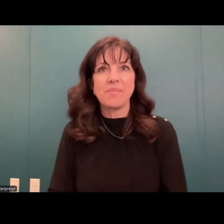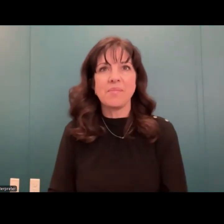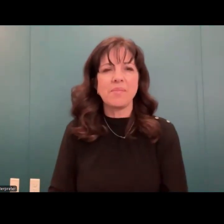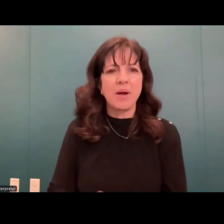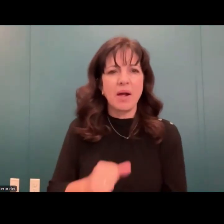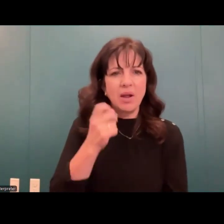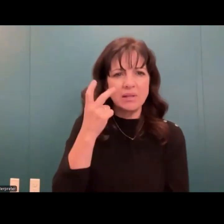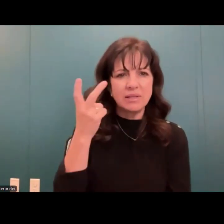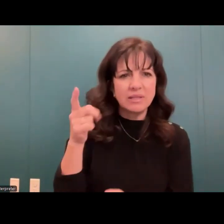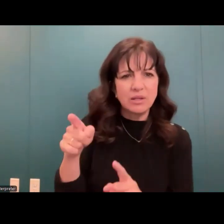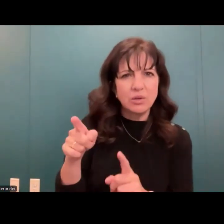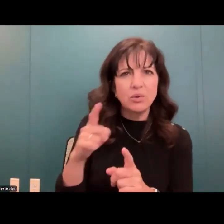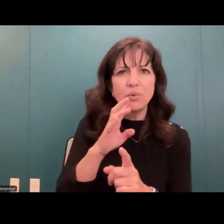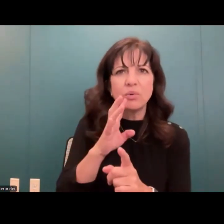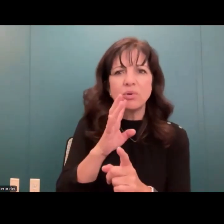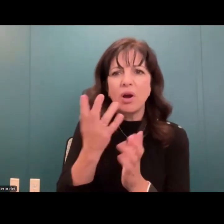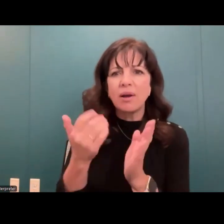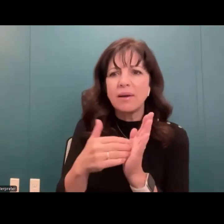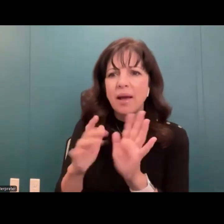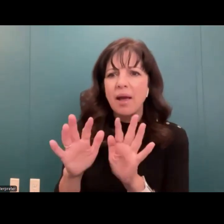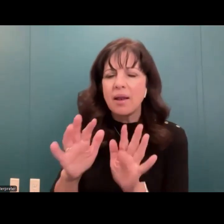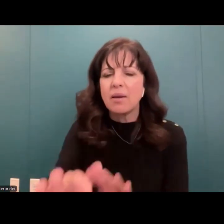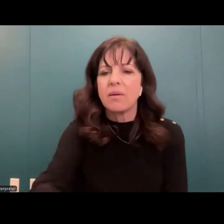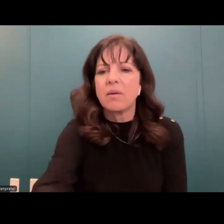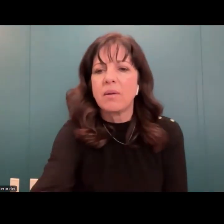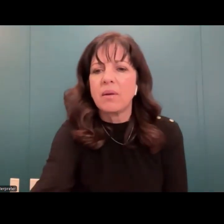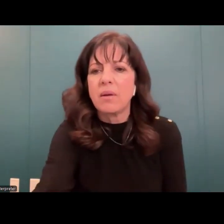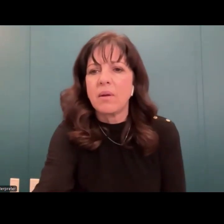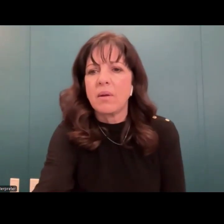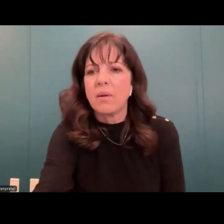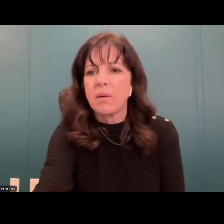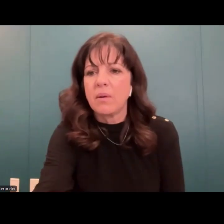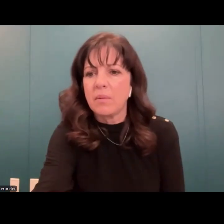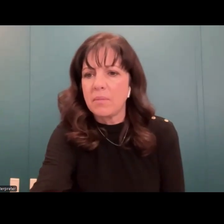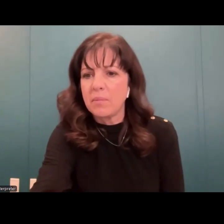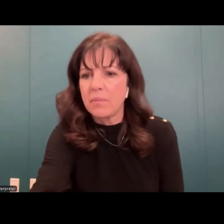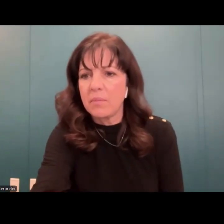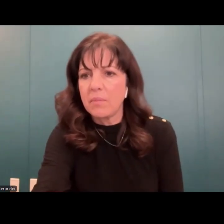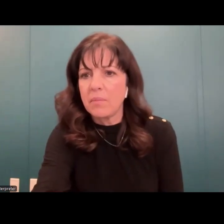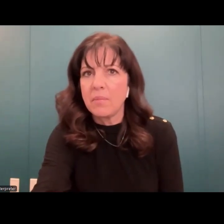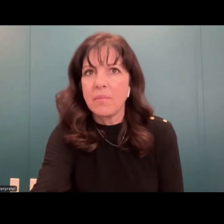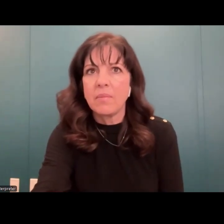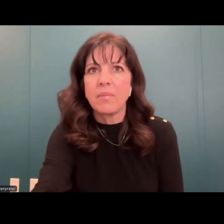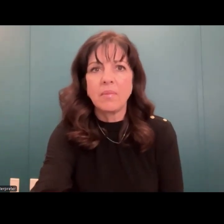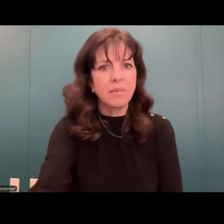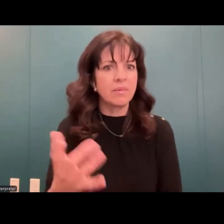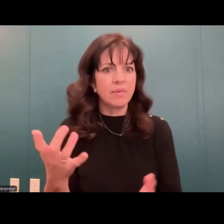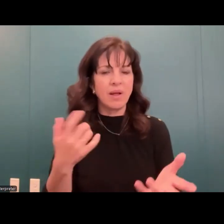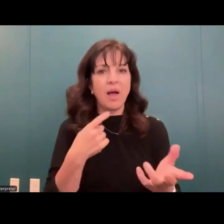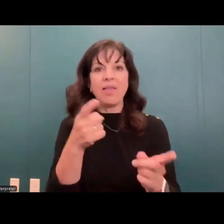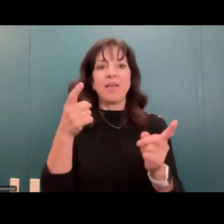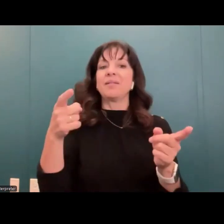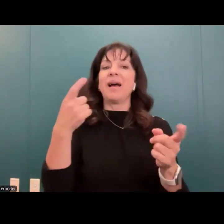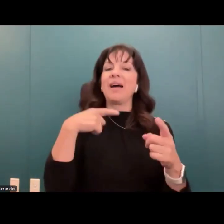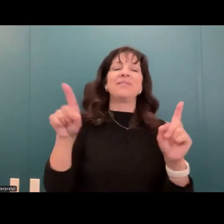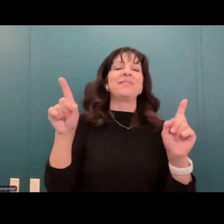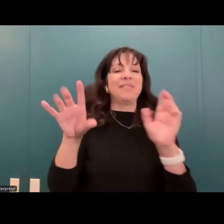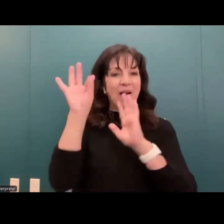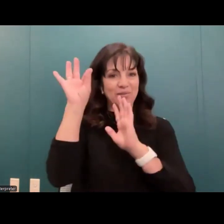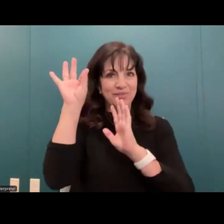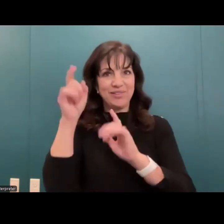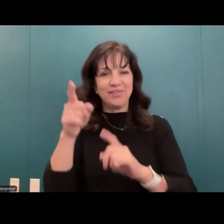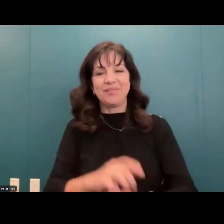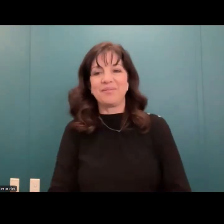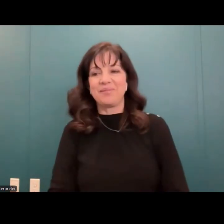my screen? Talk again. I'm, I don't know. What do you want me to say? Right there. Do I you want to talk finally about how found great you. you